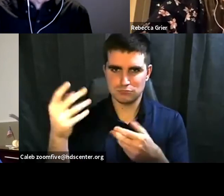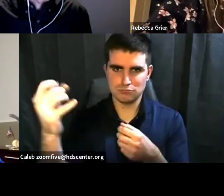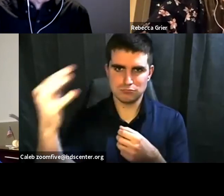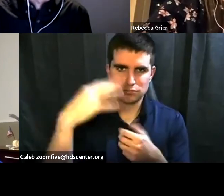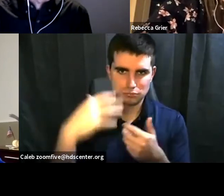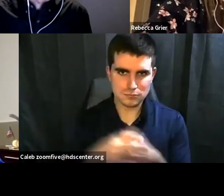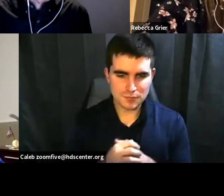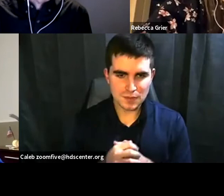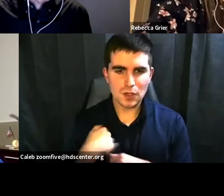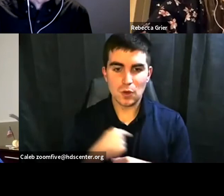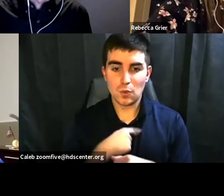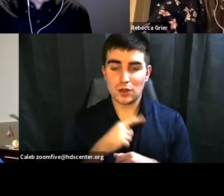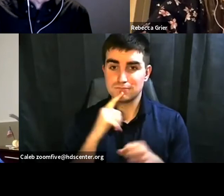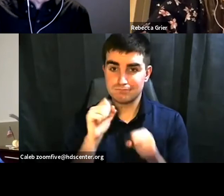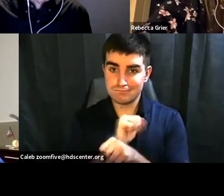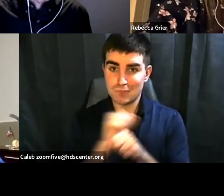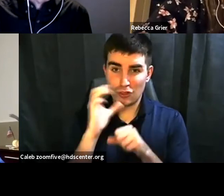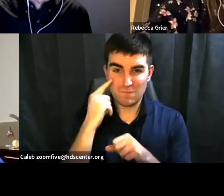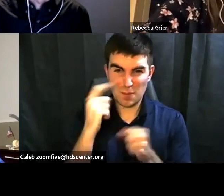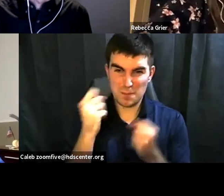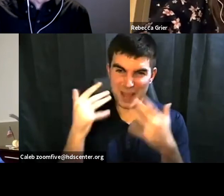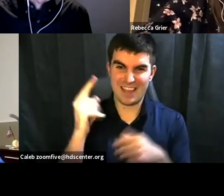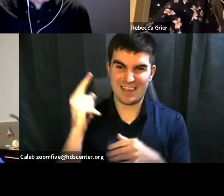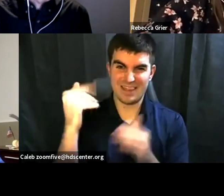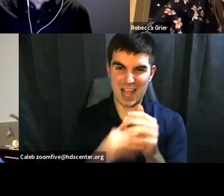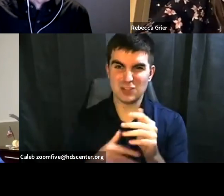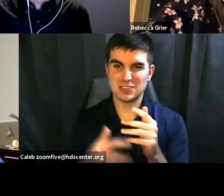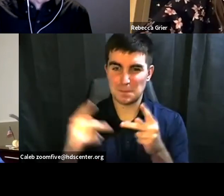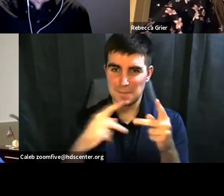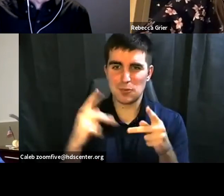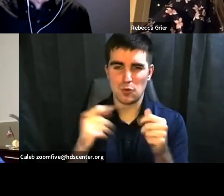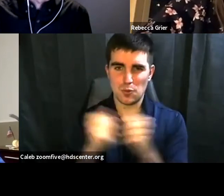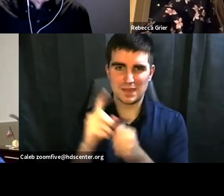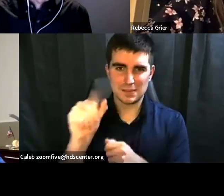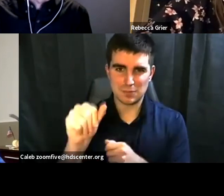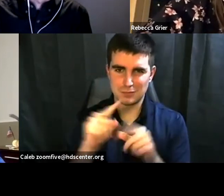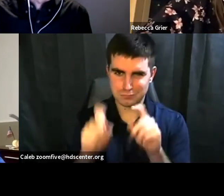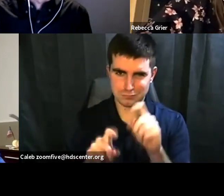looking for thousands of people with disabilities who use transportation to participate.